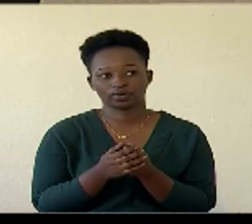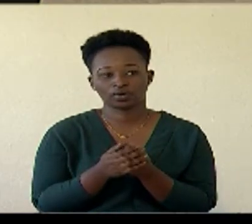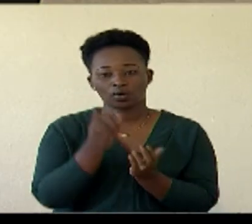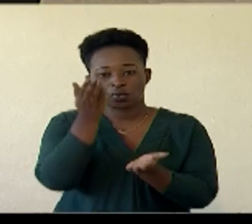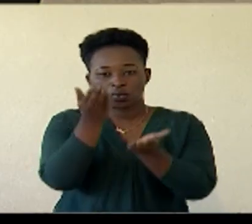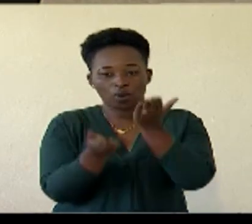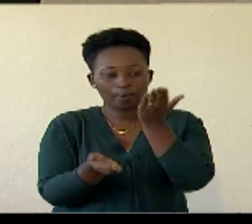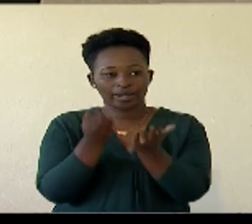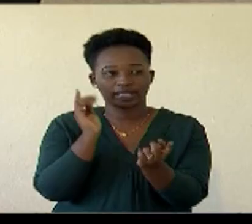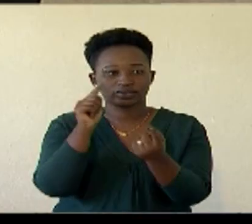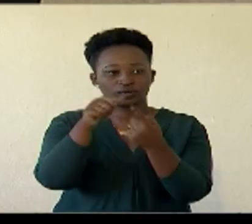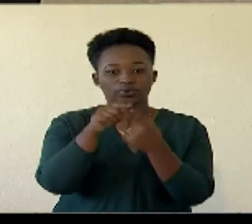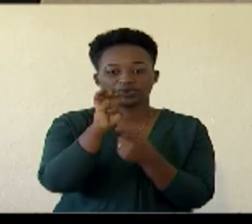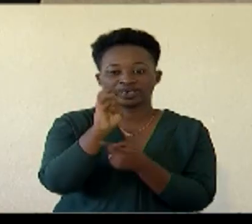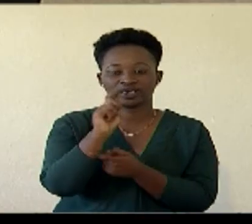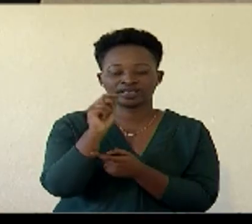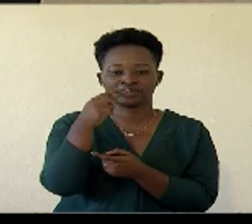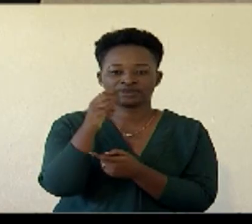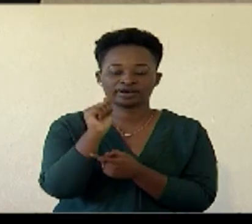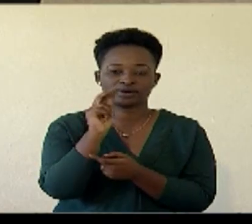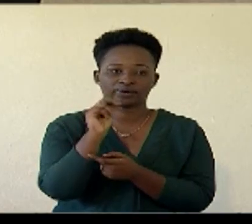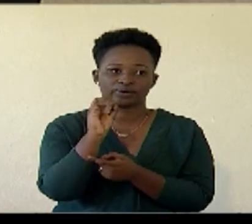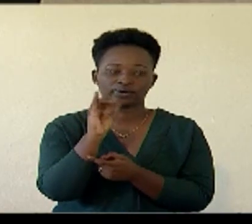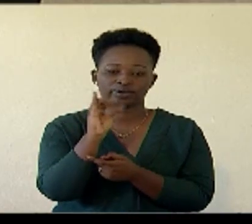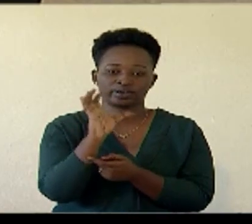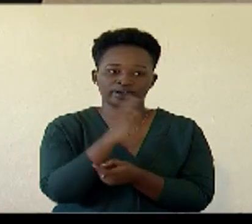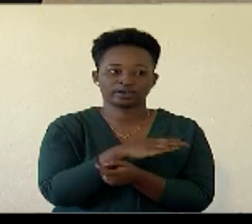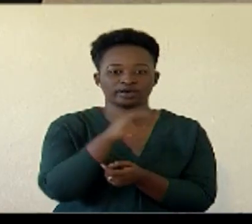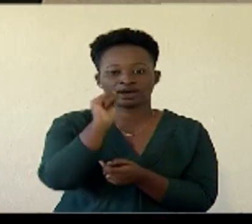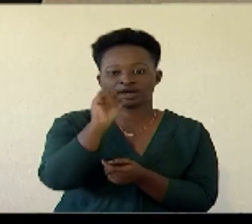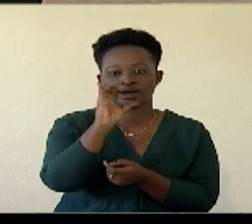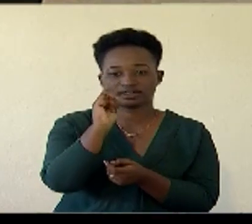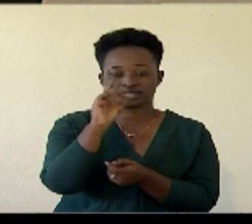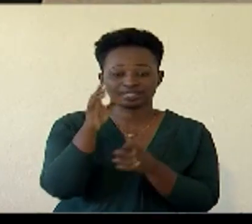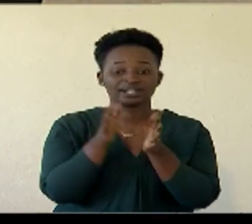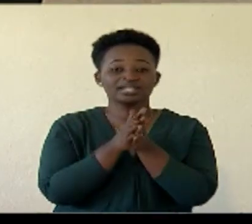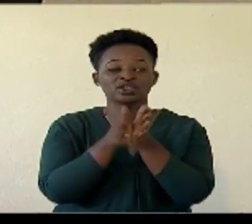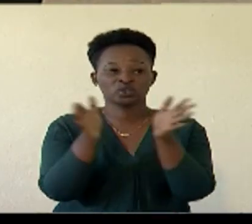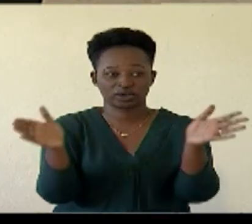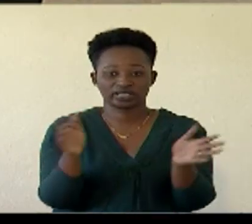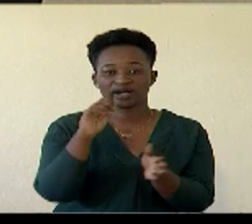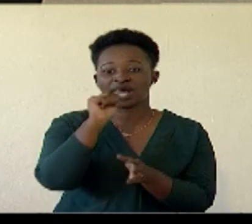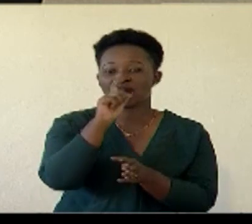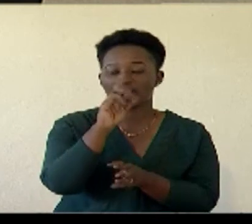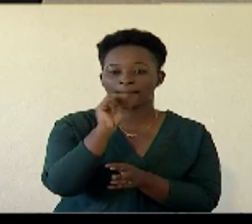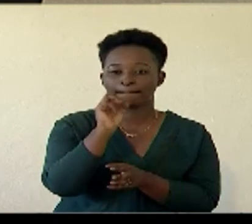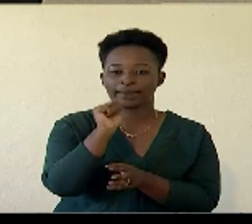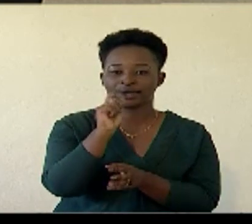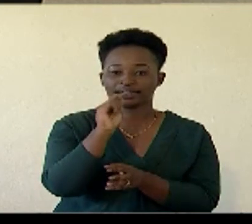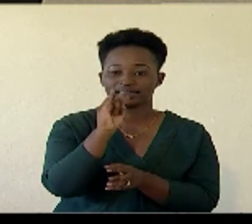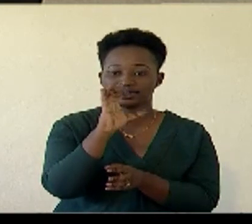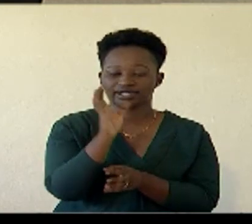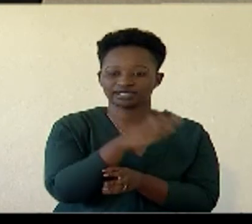to ethanoic acid. So in general, aromatic acids are more